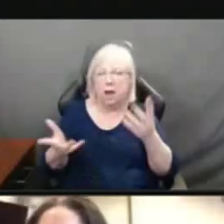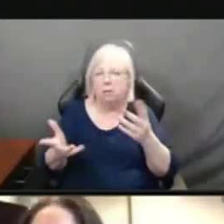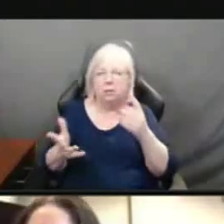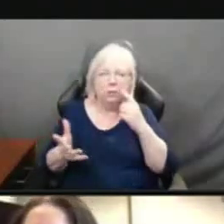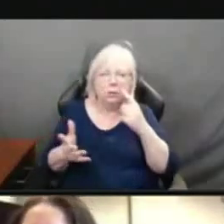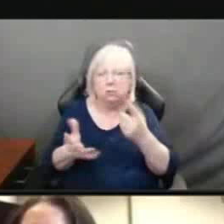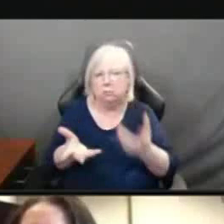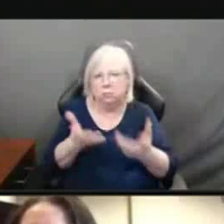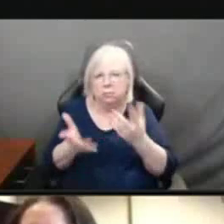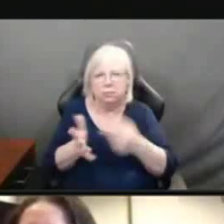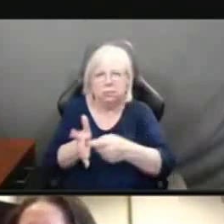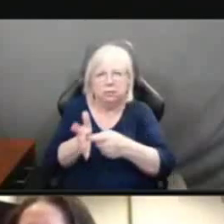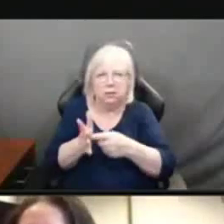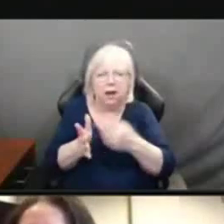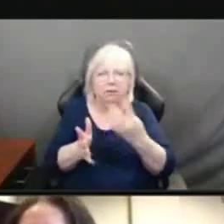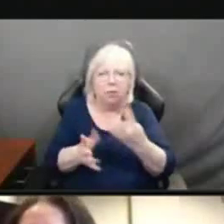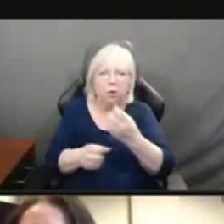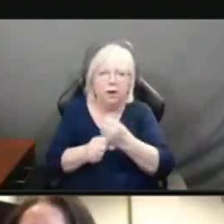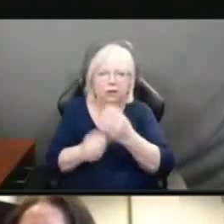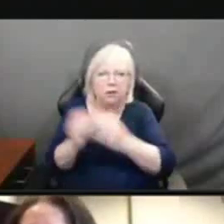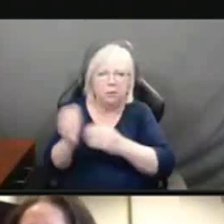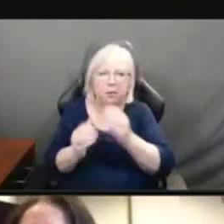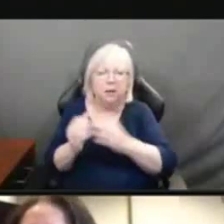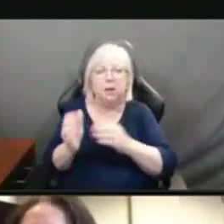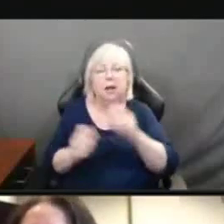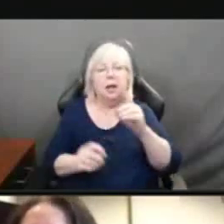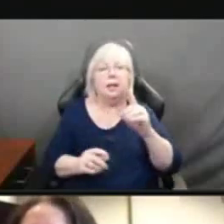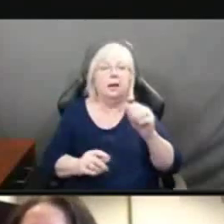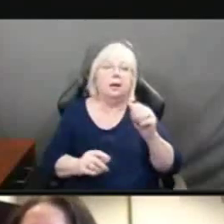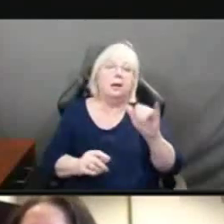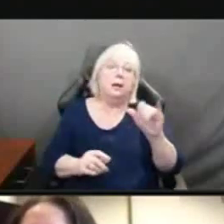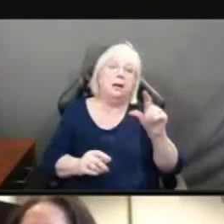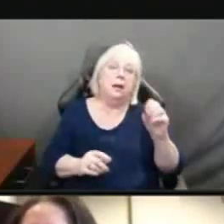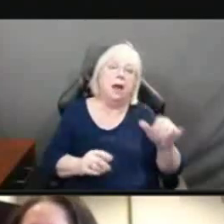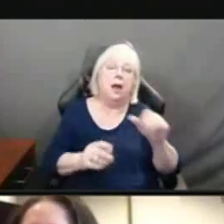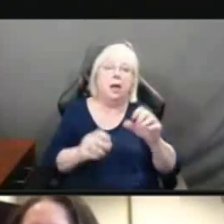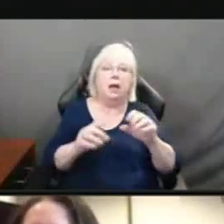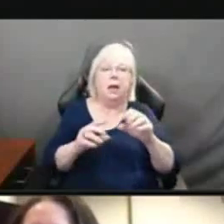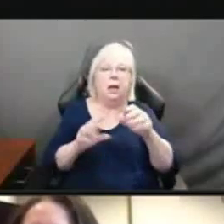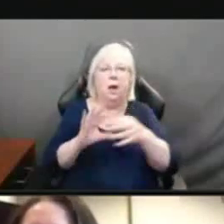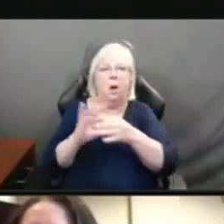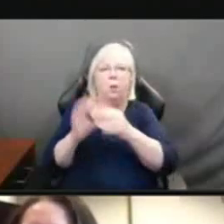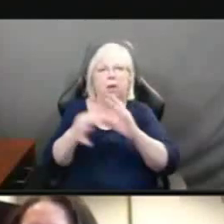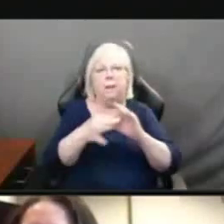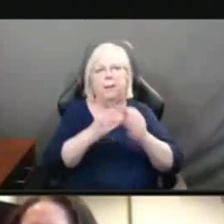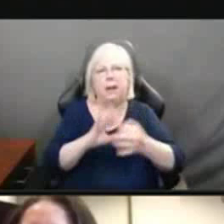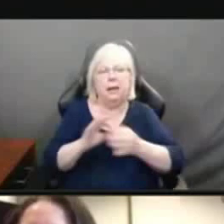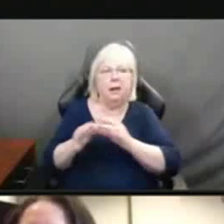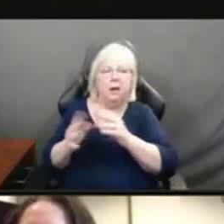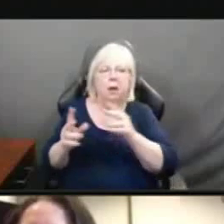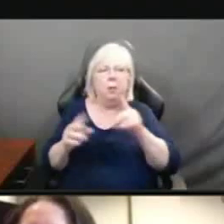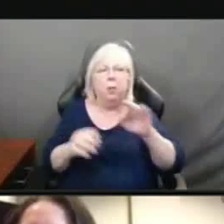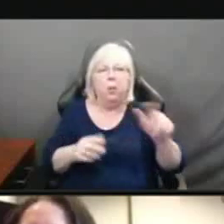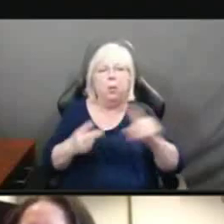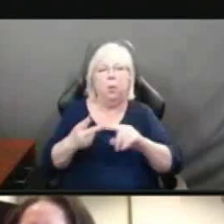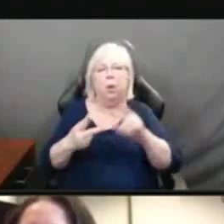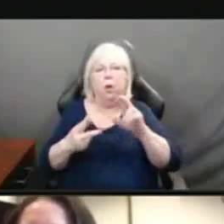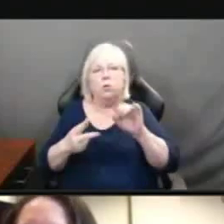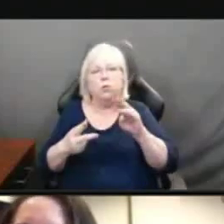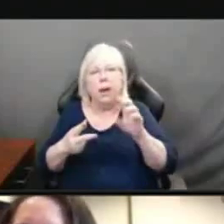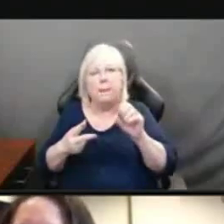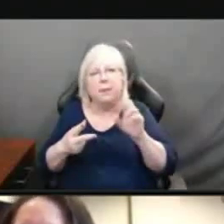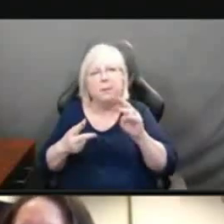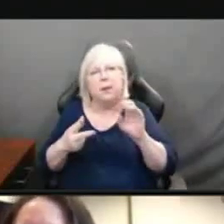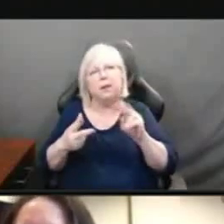build. The Daily Olympic Pool, 8 years to build. Rebs men's soccer field, 4 years to